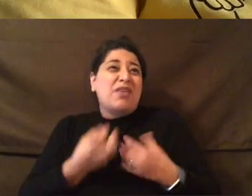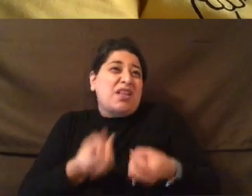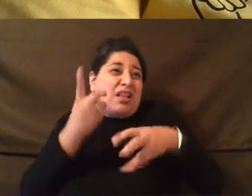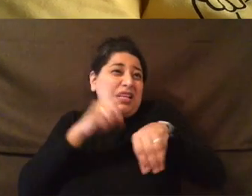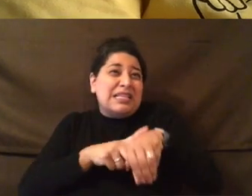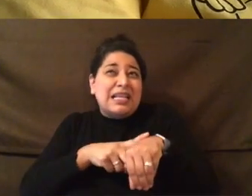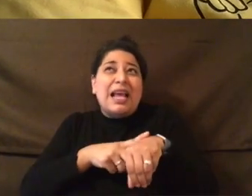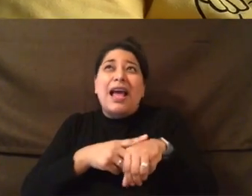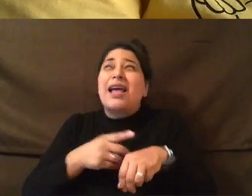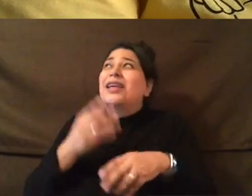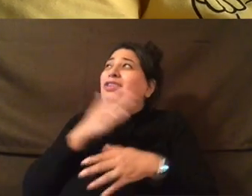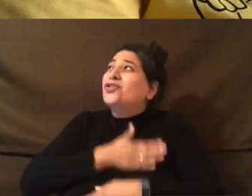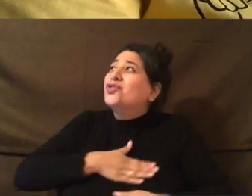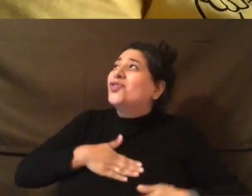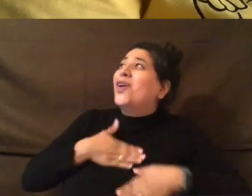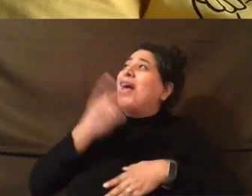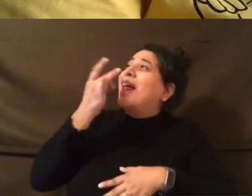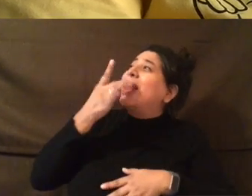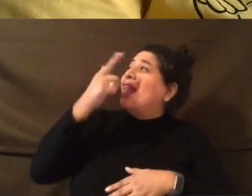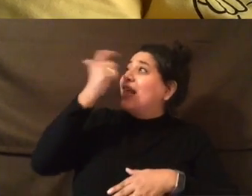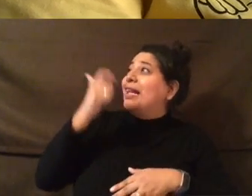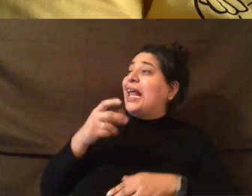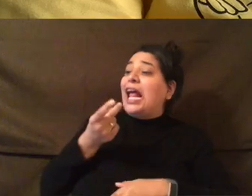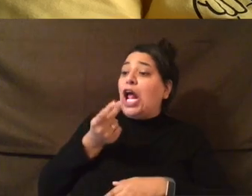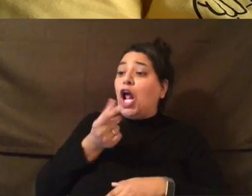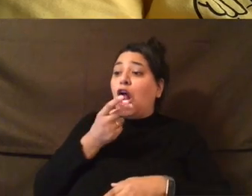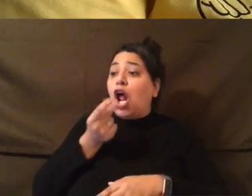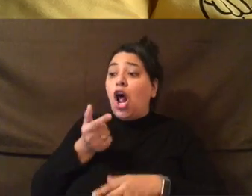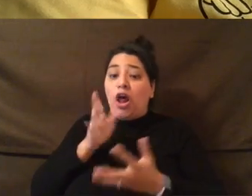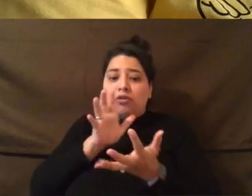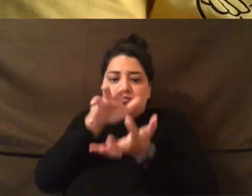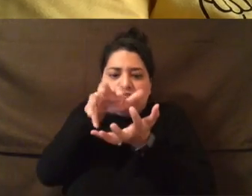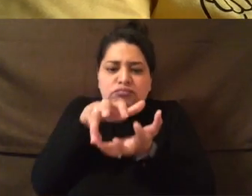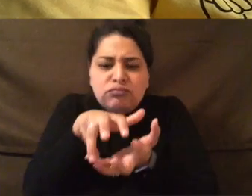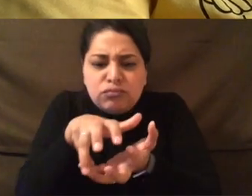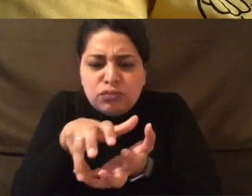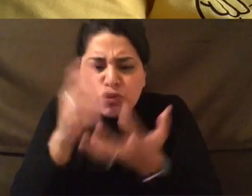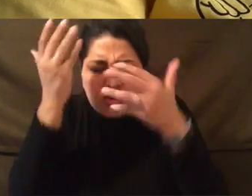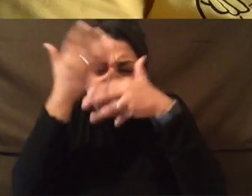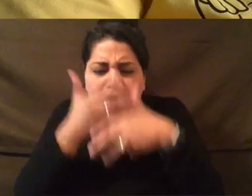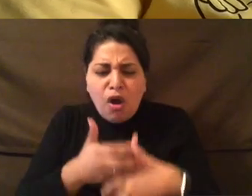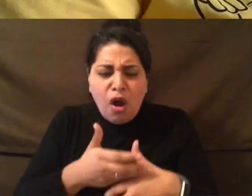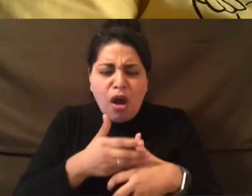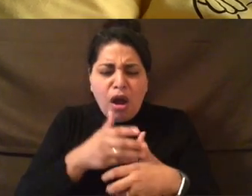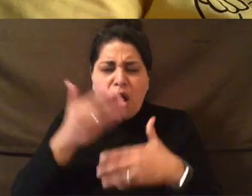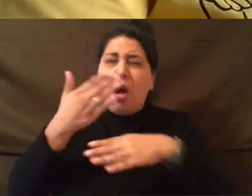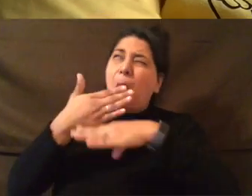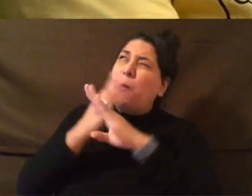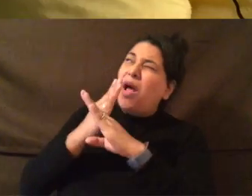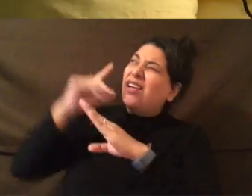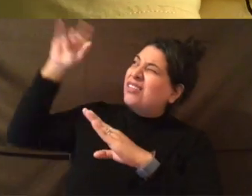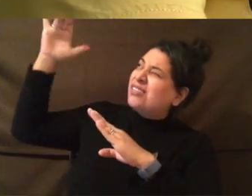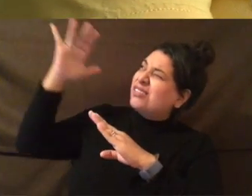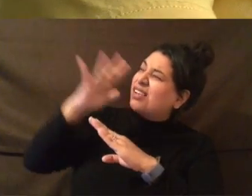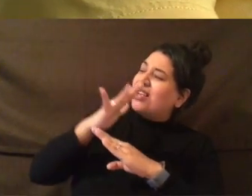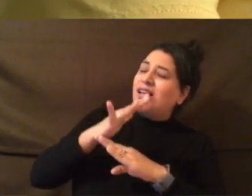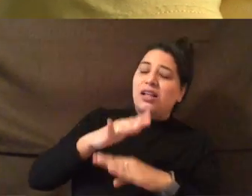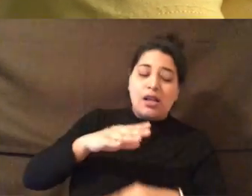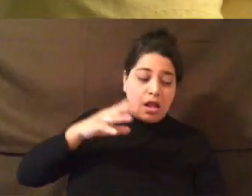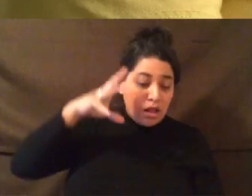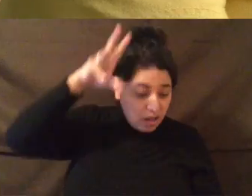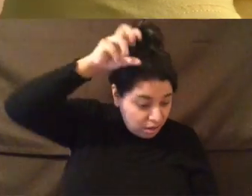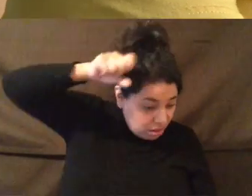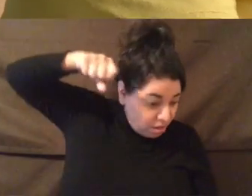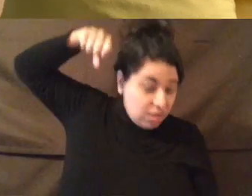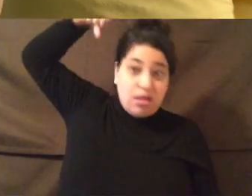Edward did not have much time to savor the light, for the dog suddenly appeared above him, dark and shaggy, blocking his view. Edward was pulled out of